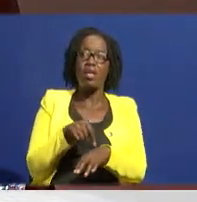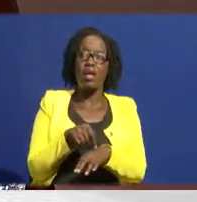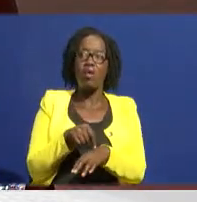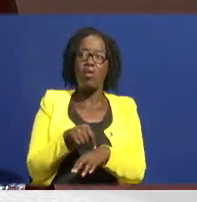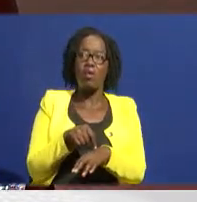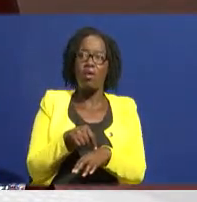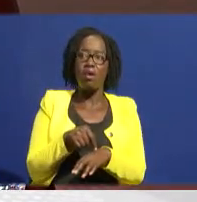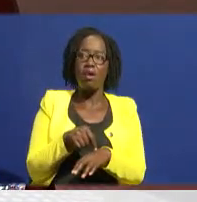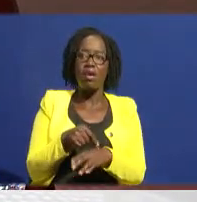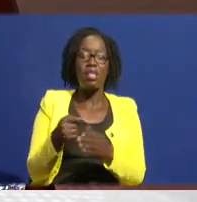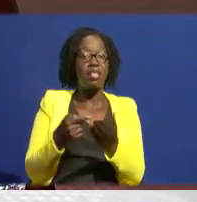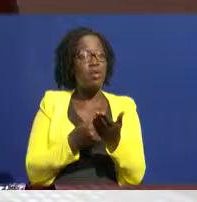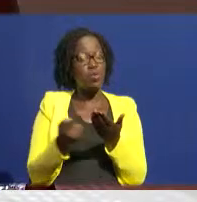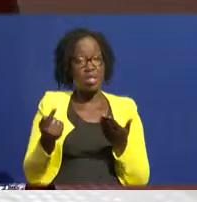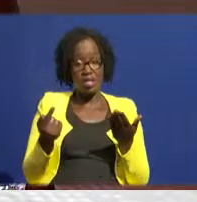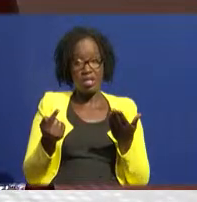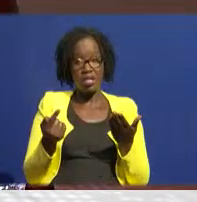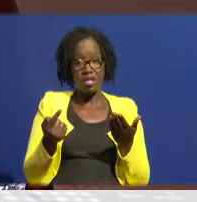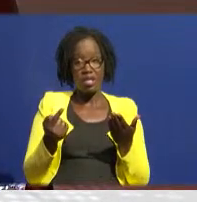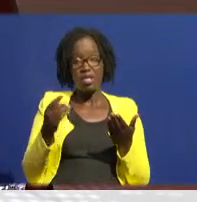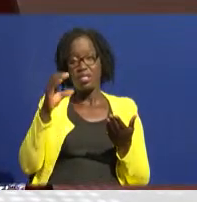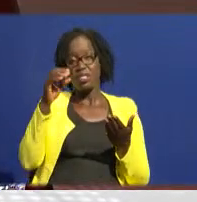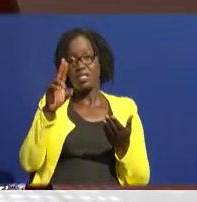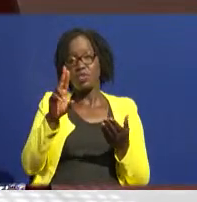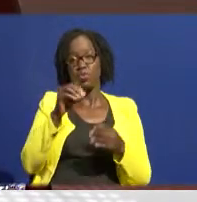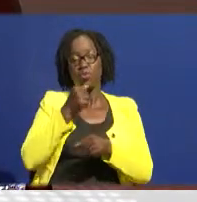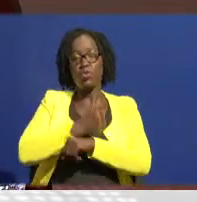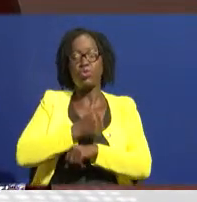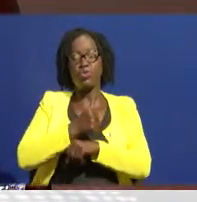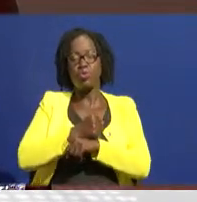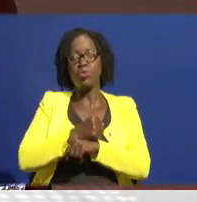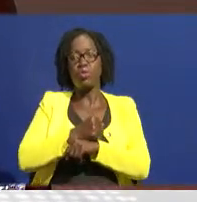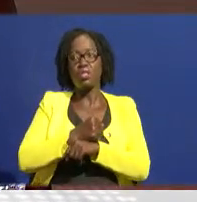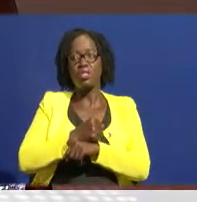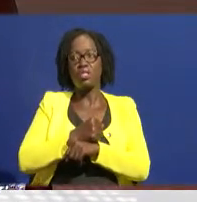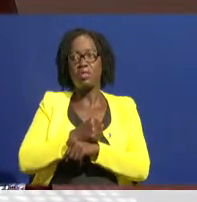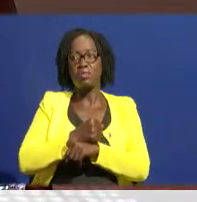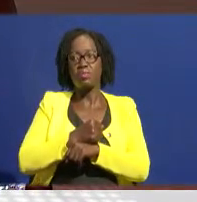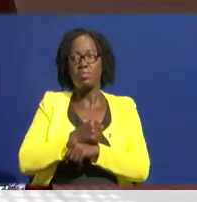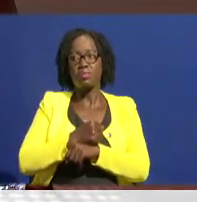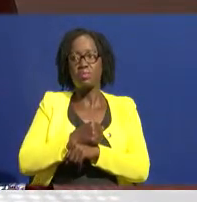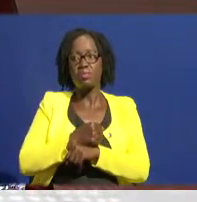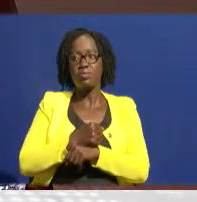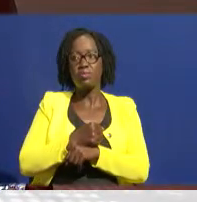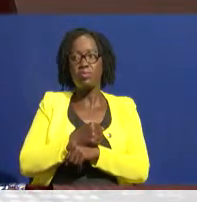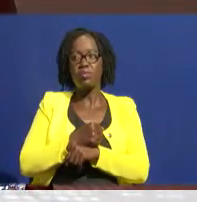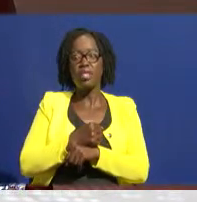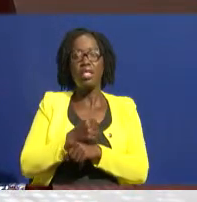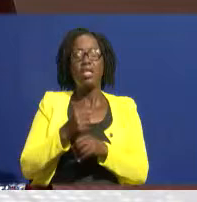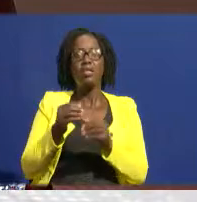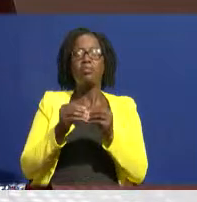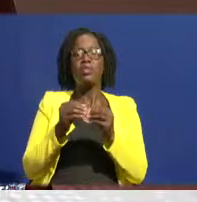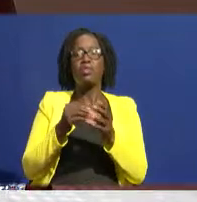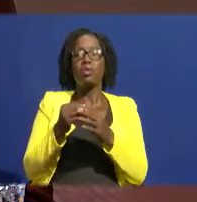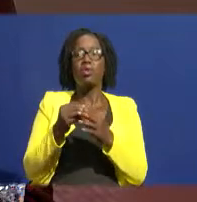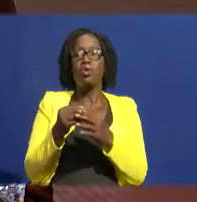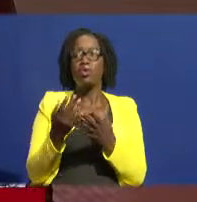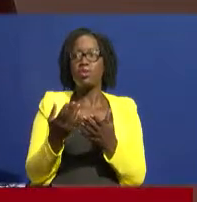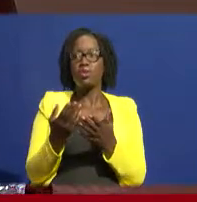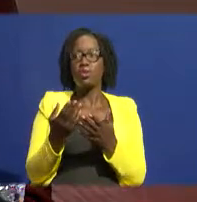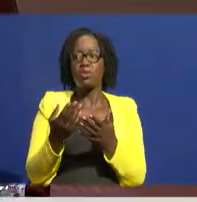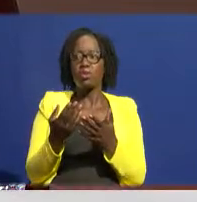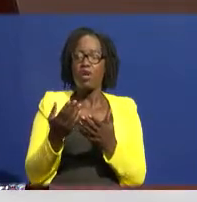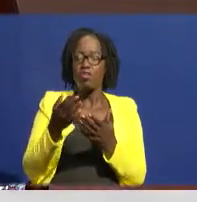1 hour in a week, because the CEUs in the schools meet once per week, or maybe twice because of the Sunday service or